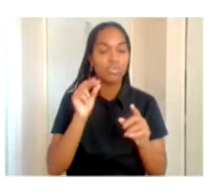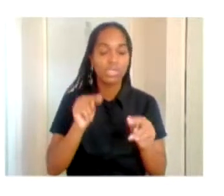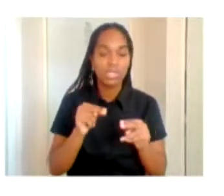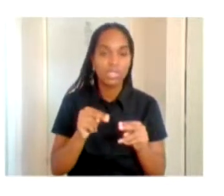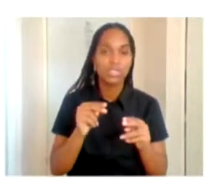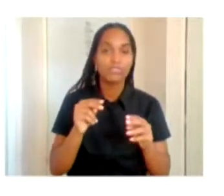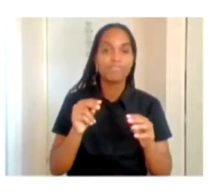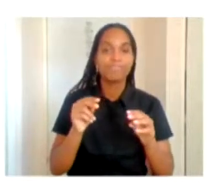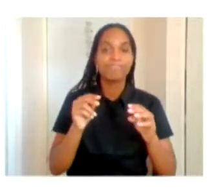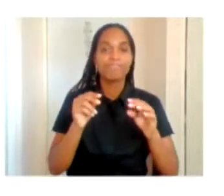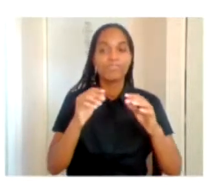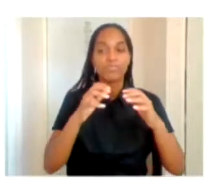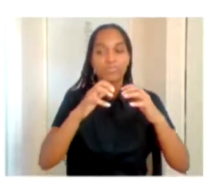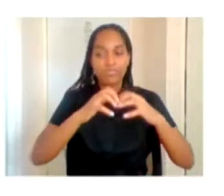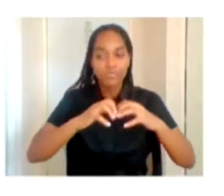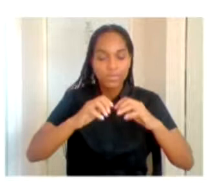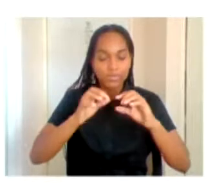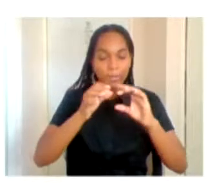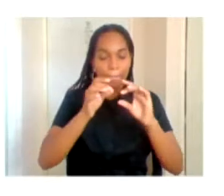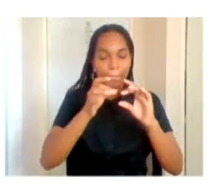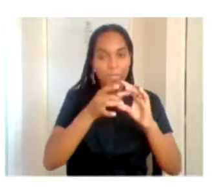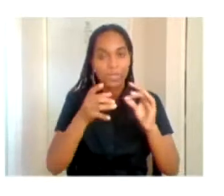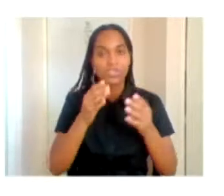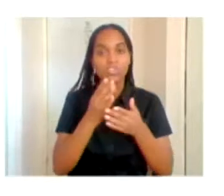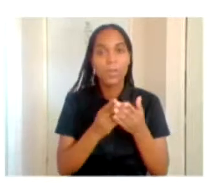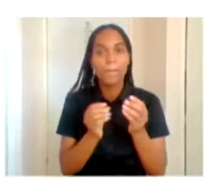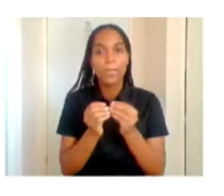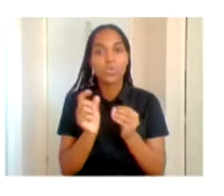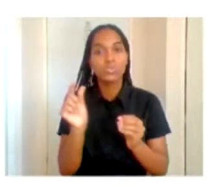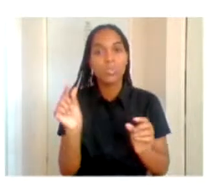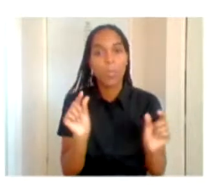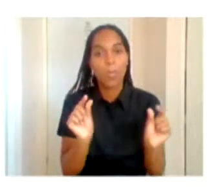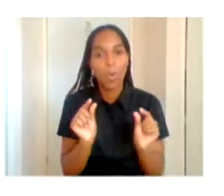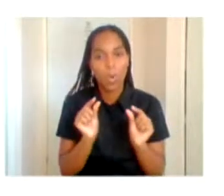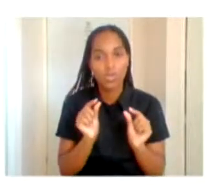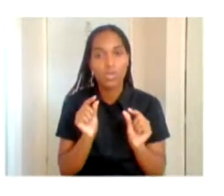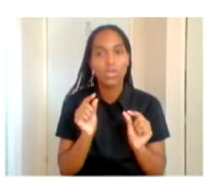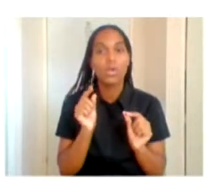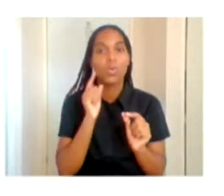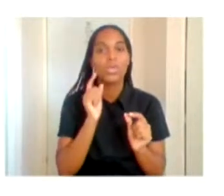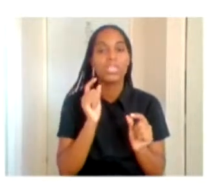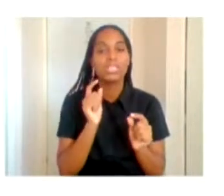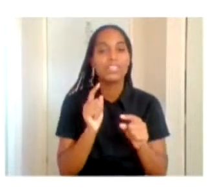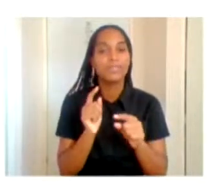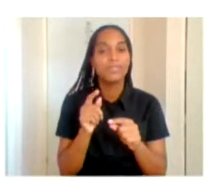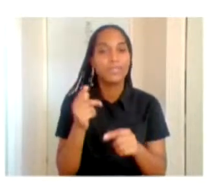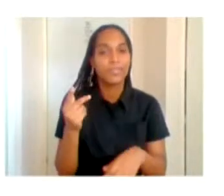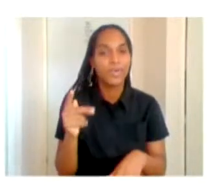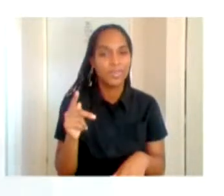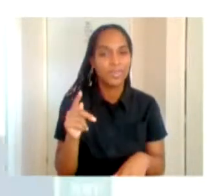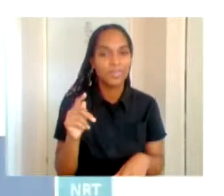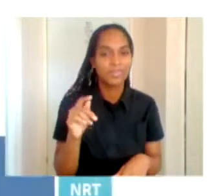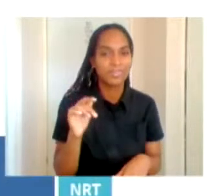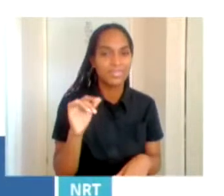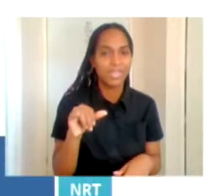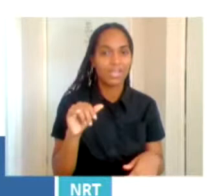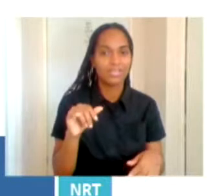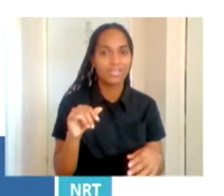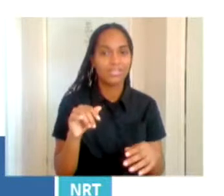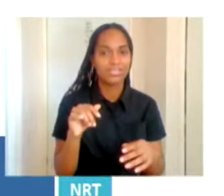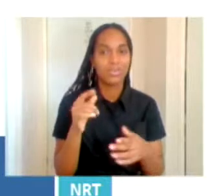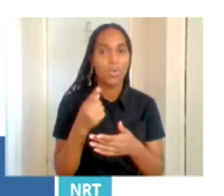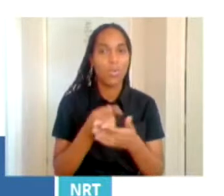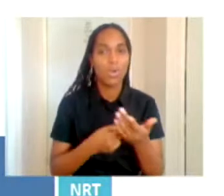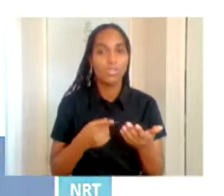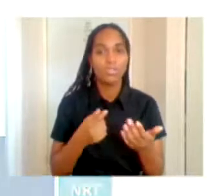down file into kind of, smaller pieces with certain purpose. That's the kind of layer, what, delivery, I'm